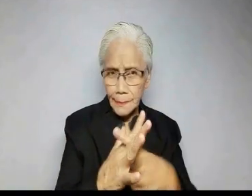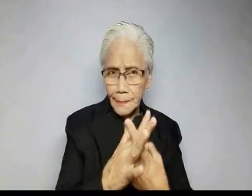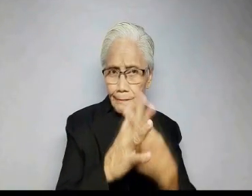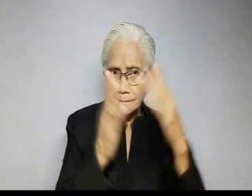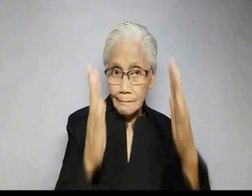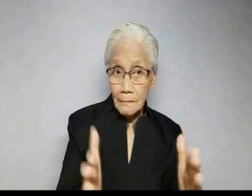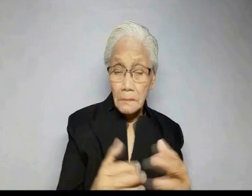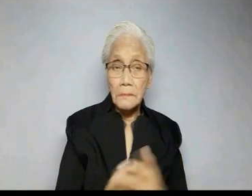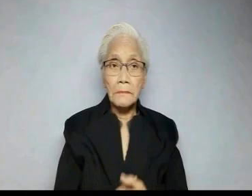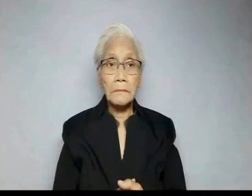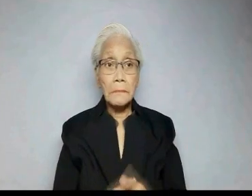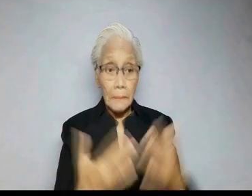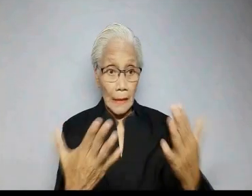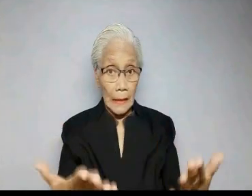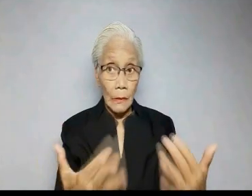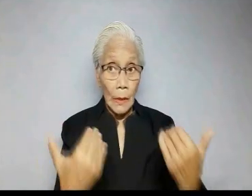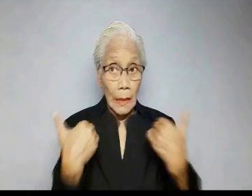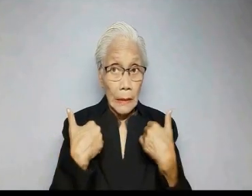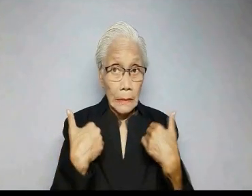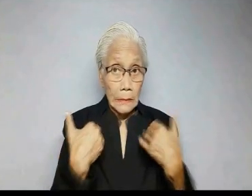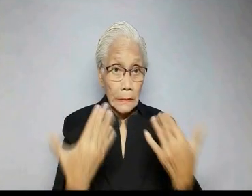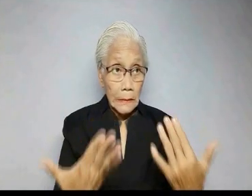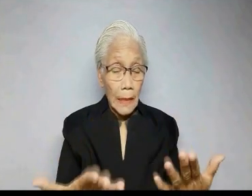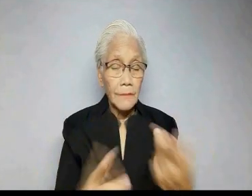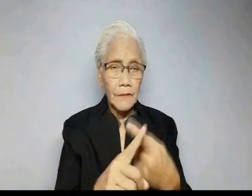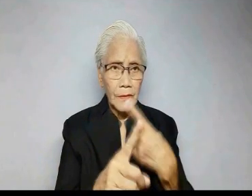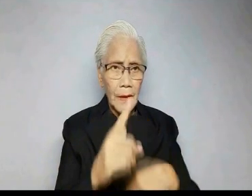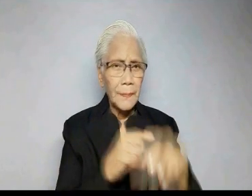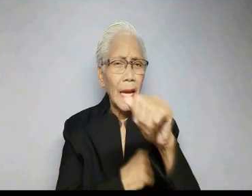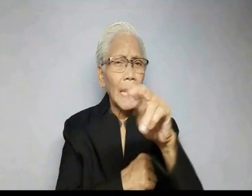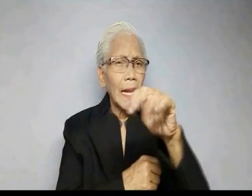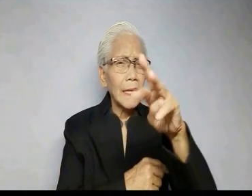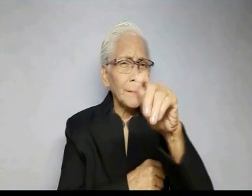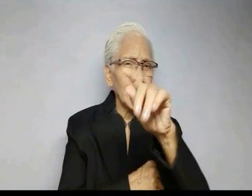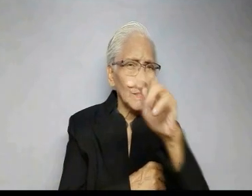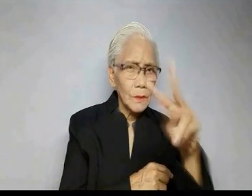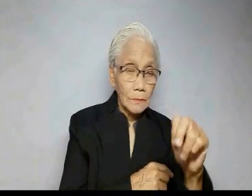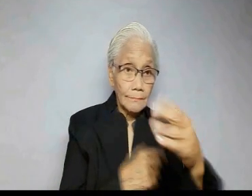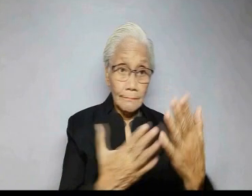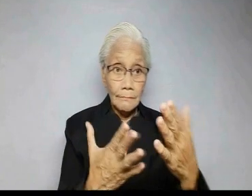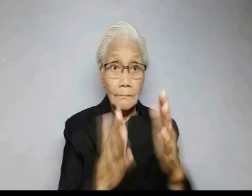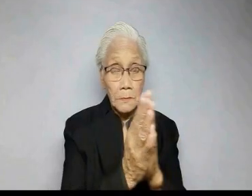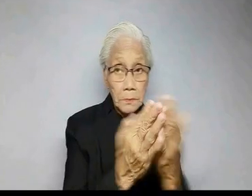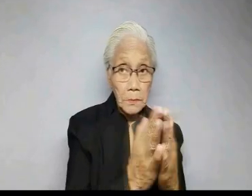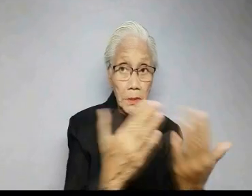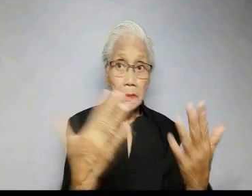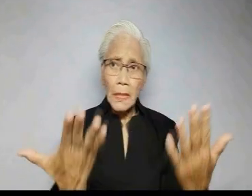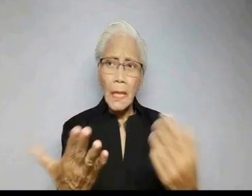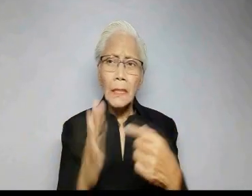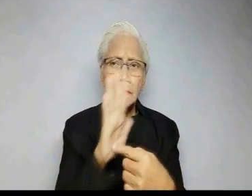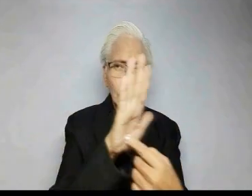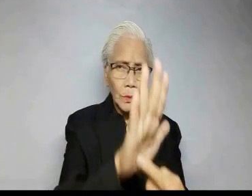right? Here is an excerpt from the animation based on the book. The clip shows